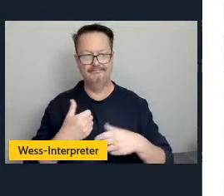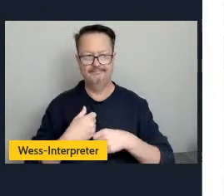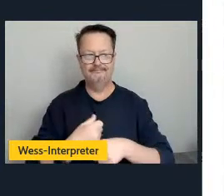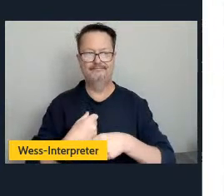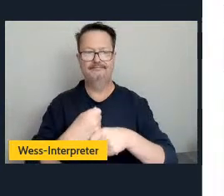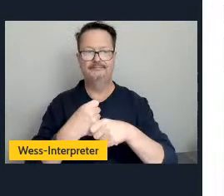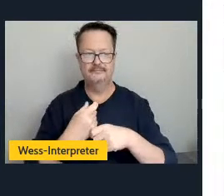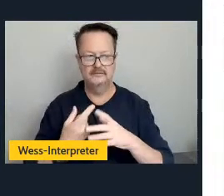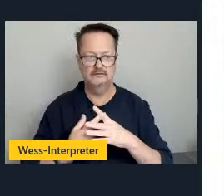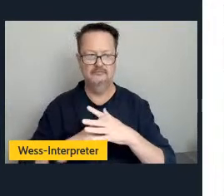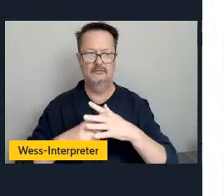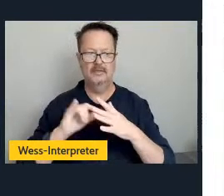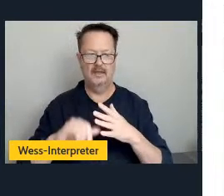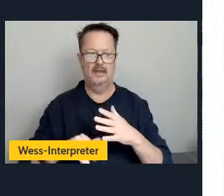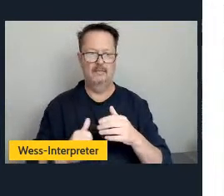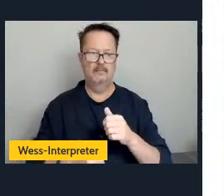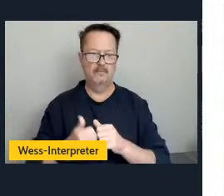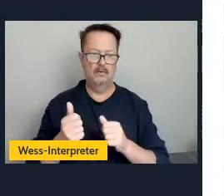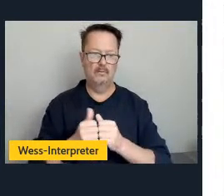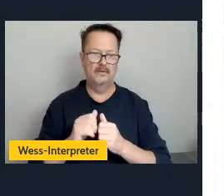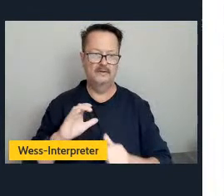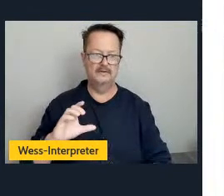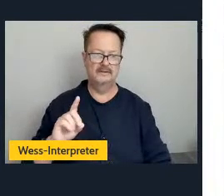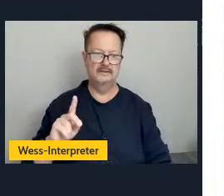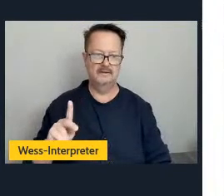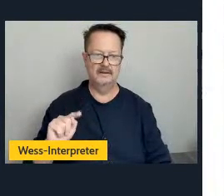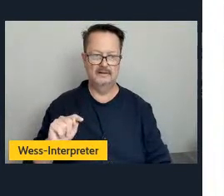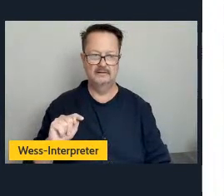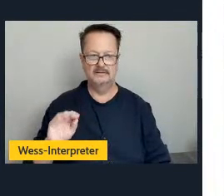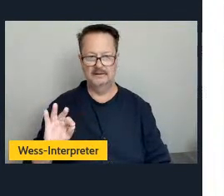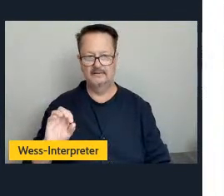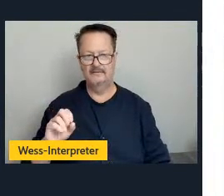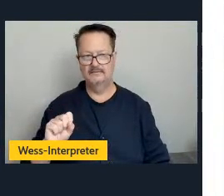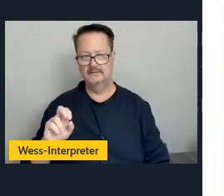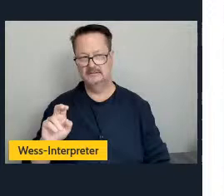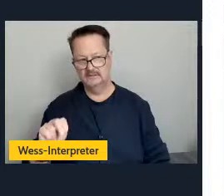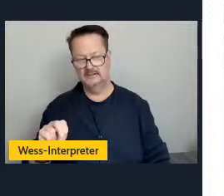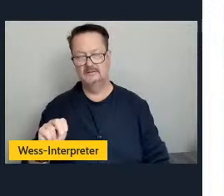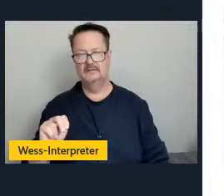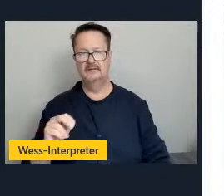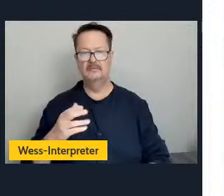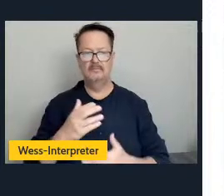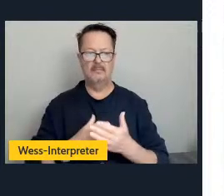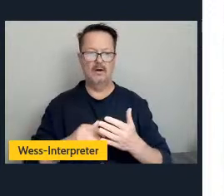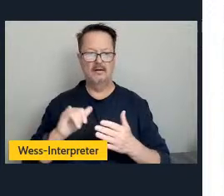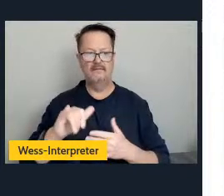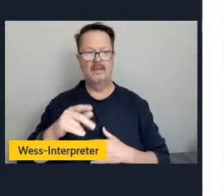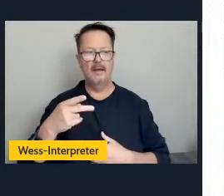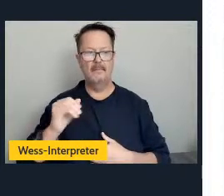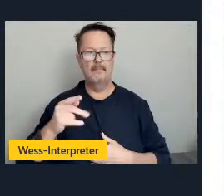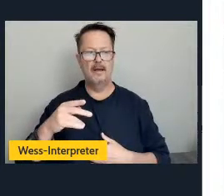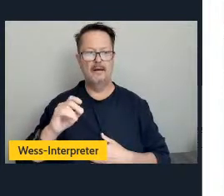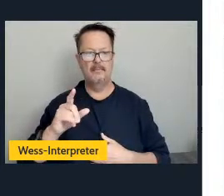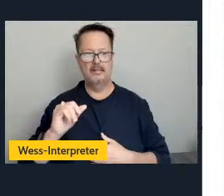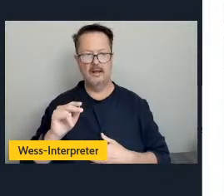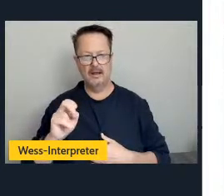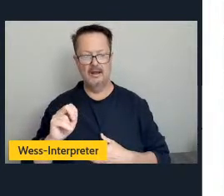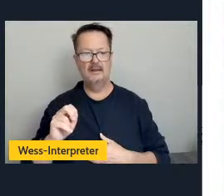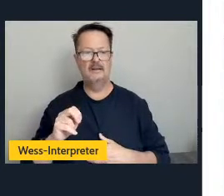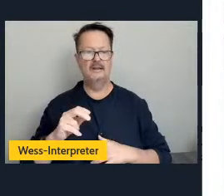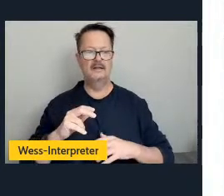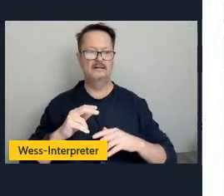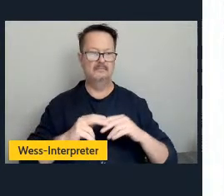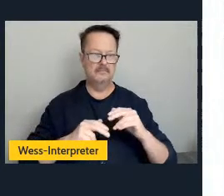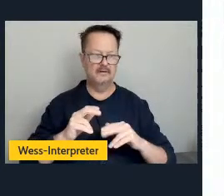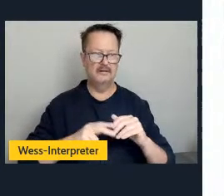module here with the CDK JSON, and as part of the build pipeline is built and published with